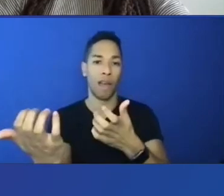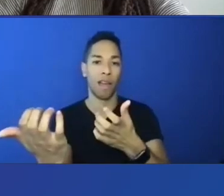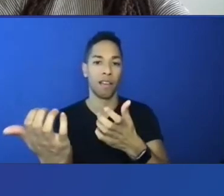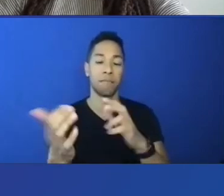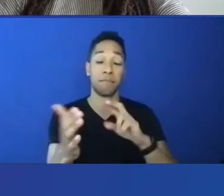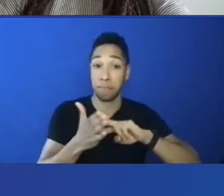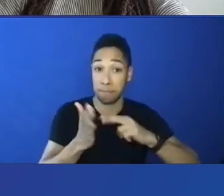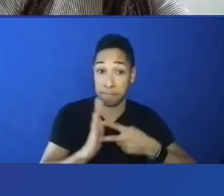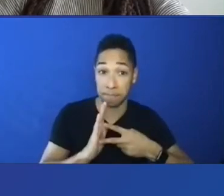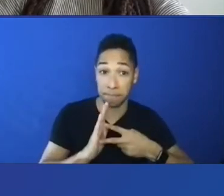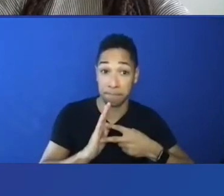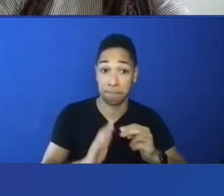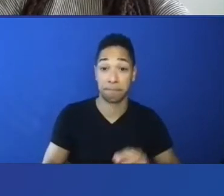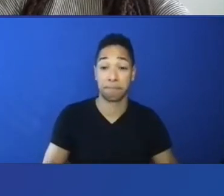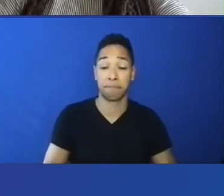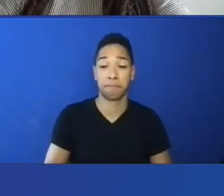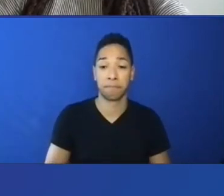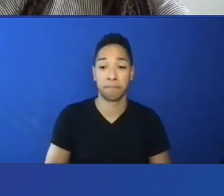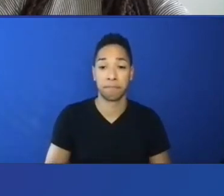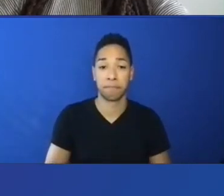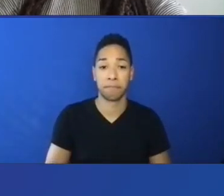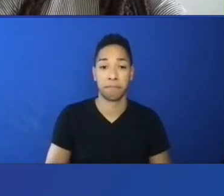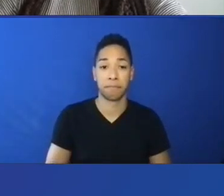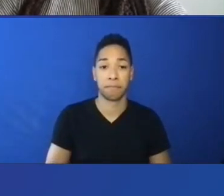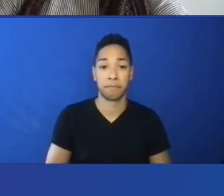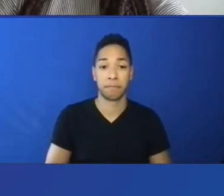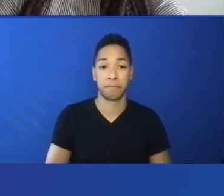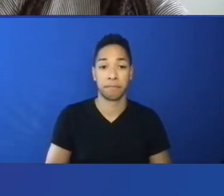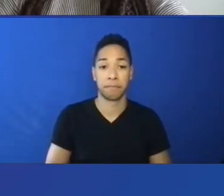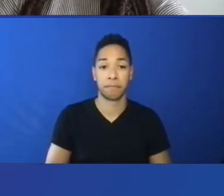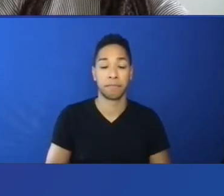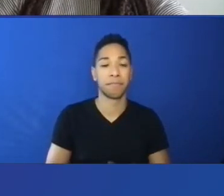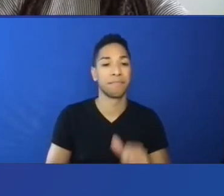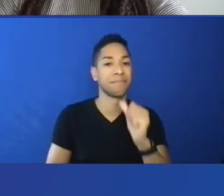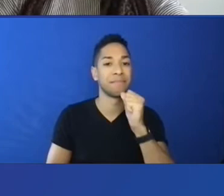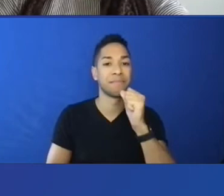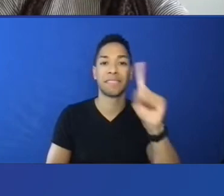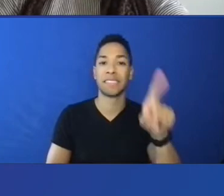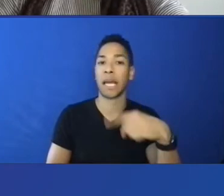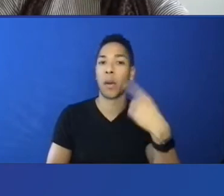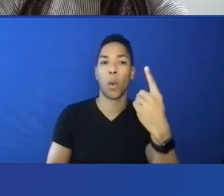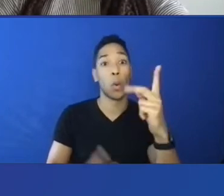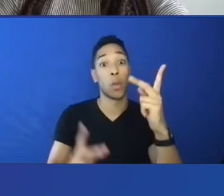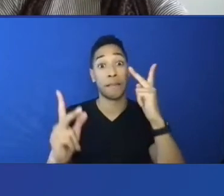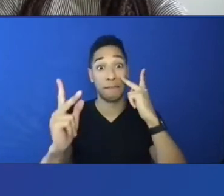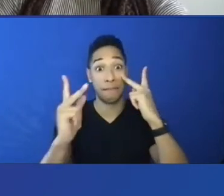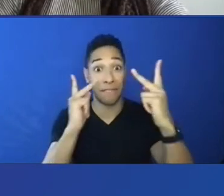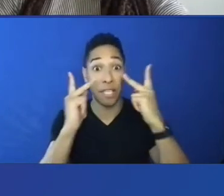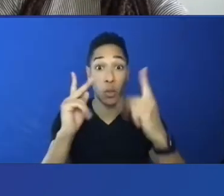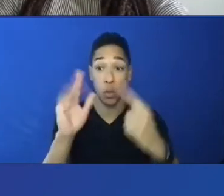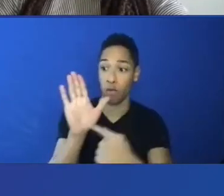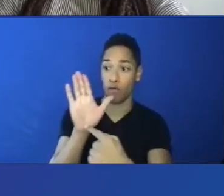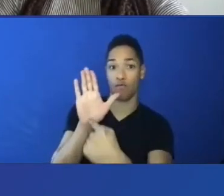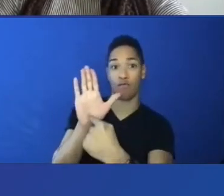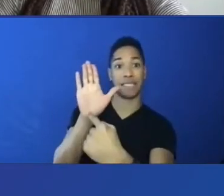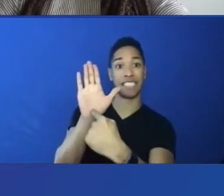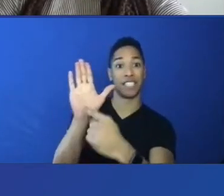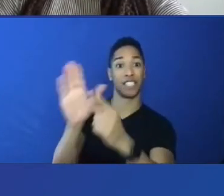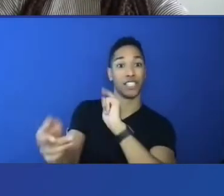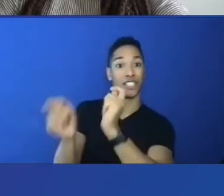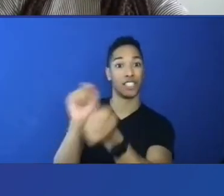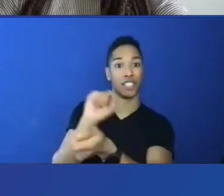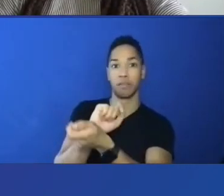that means to me is not just the visual representation of change, but